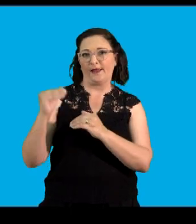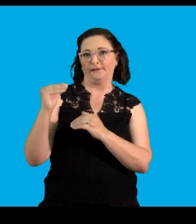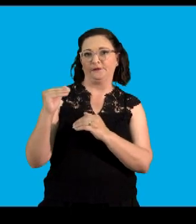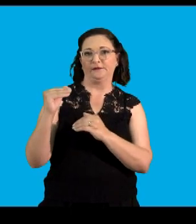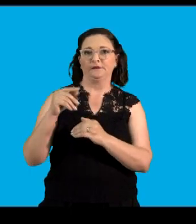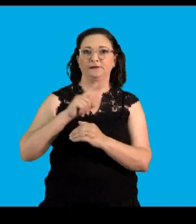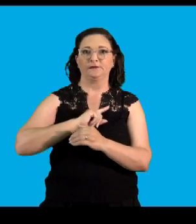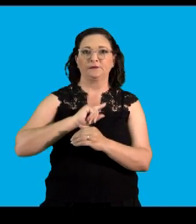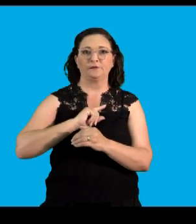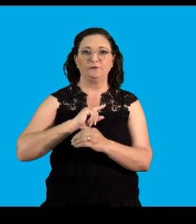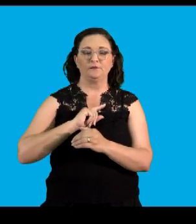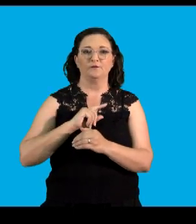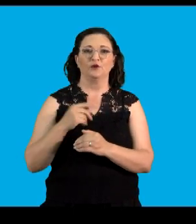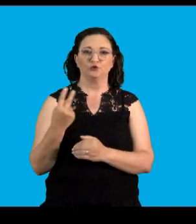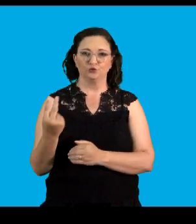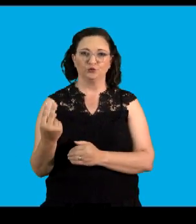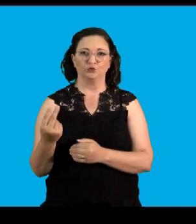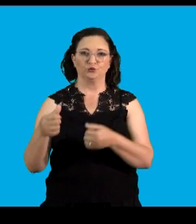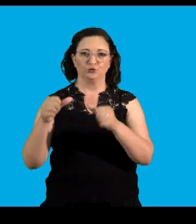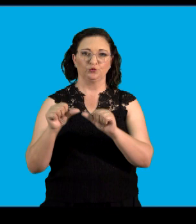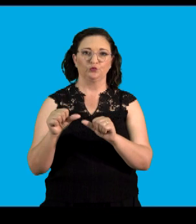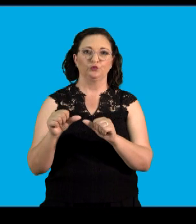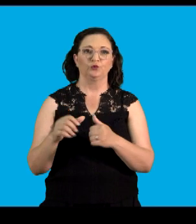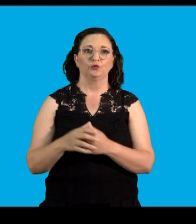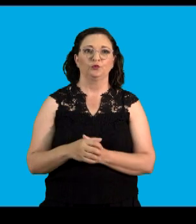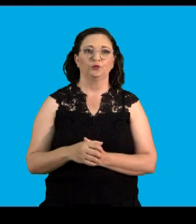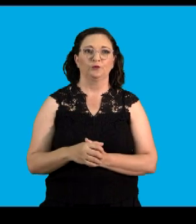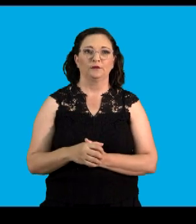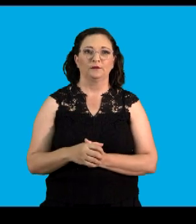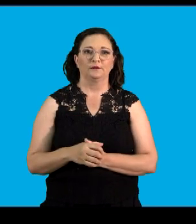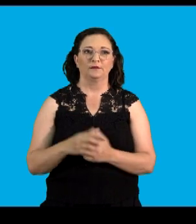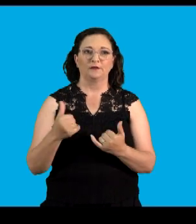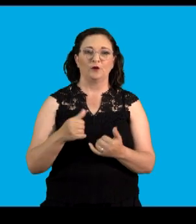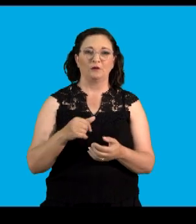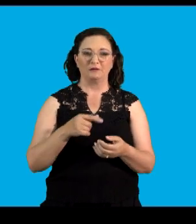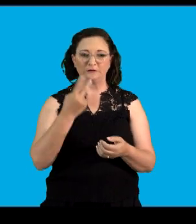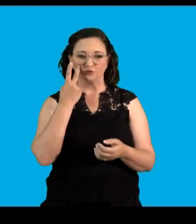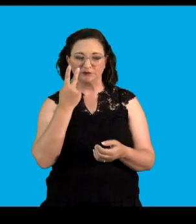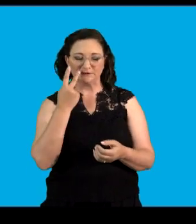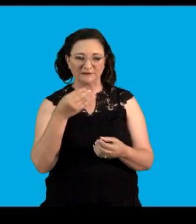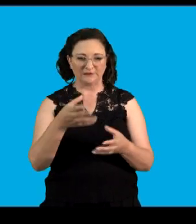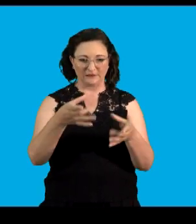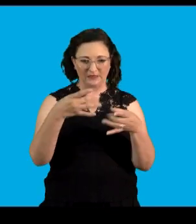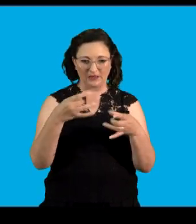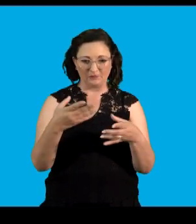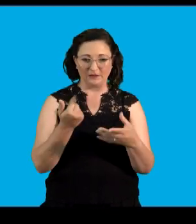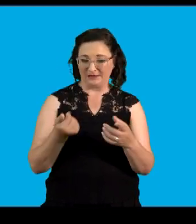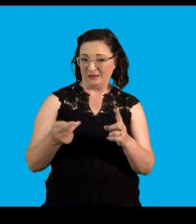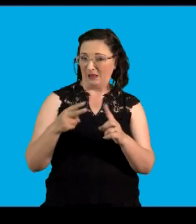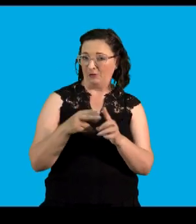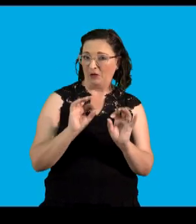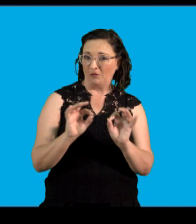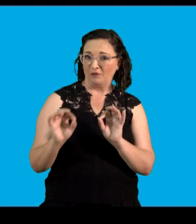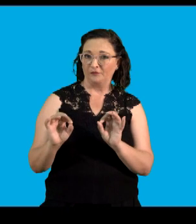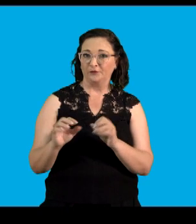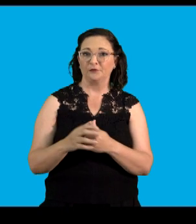another A. Therefore, you're getting your 2 marks. And then you've got your synthesis. Synthesis is the information relevant. But why would you be irrelevant? Why